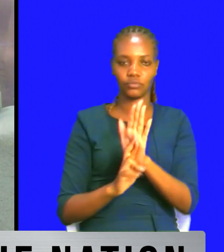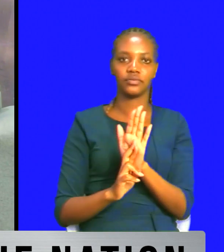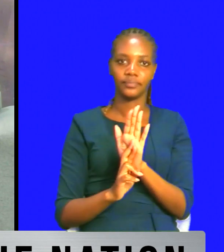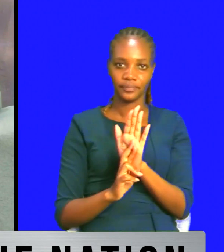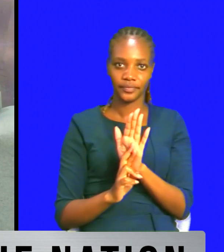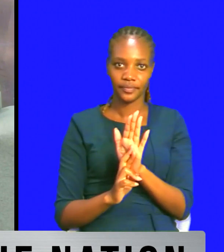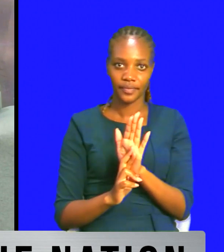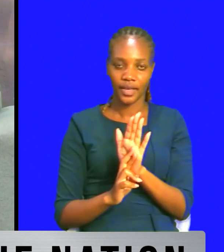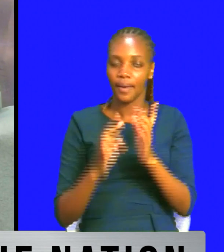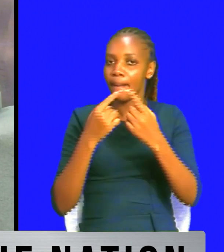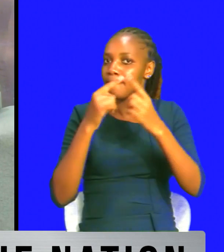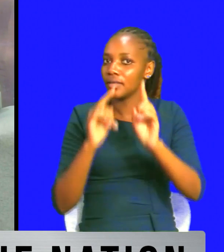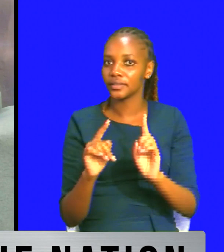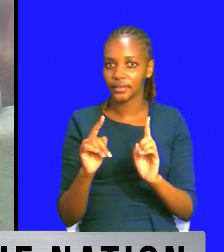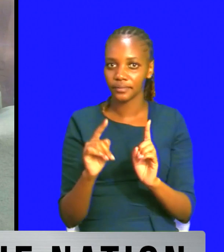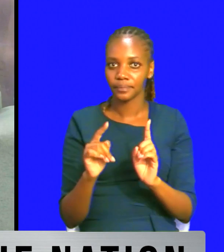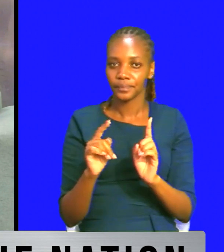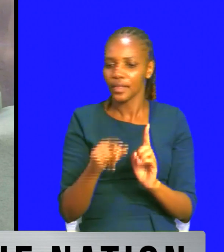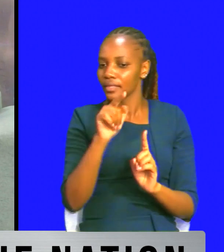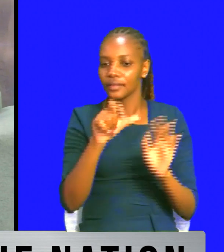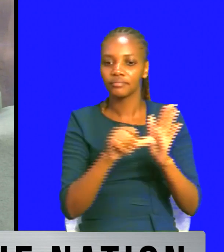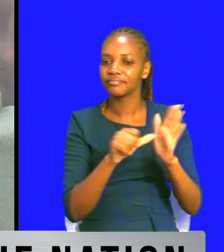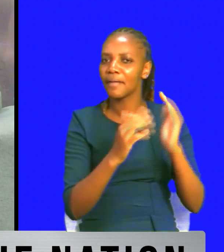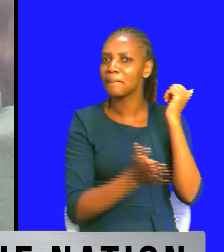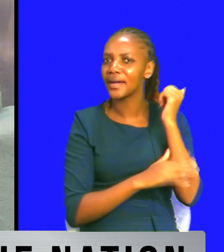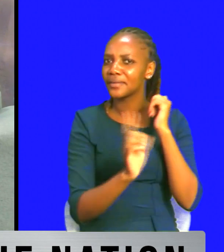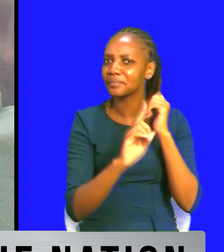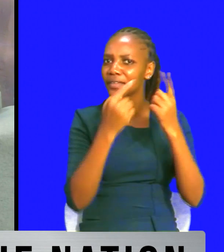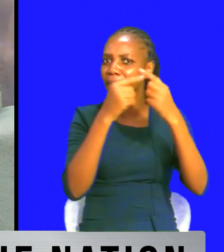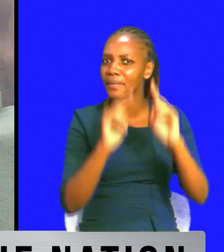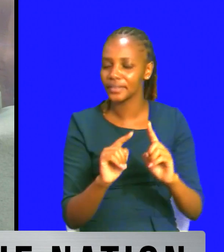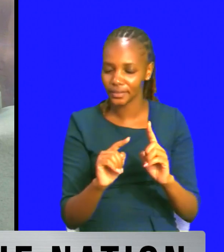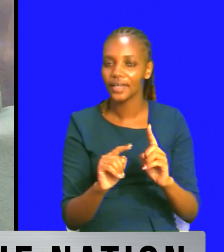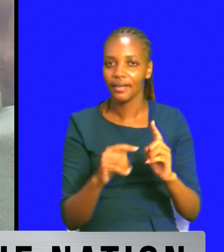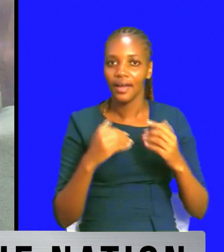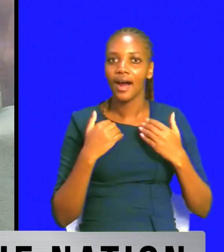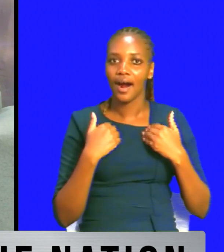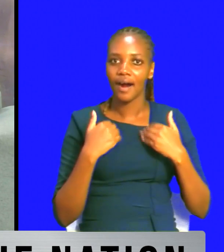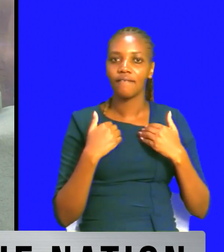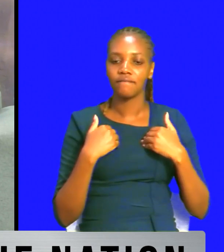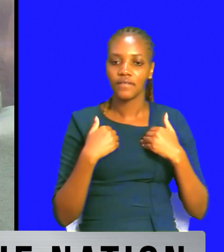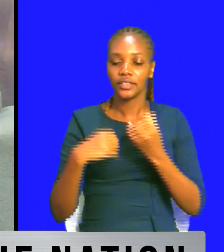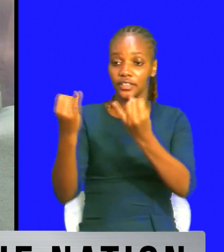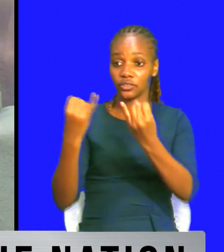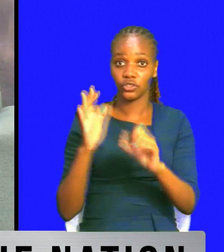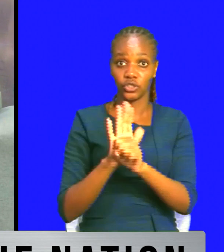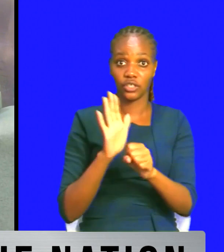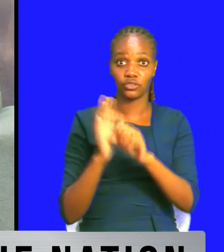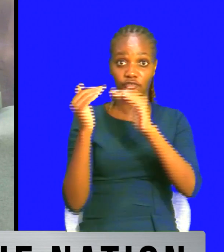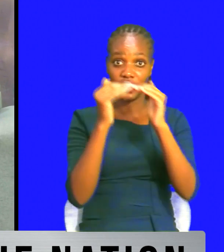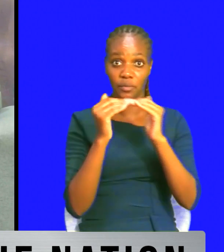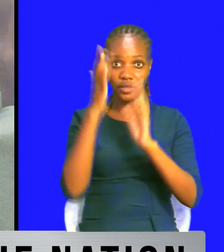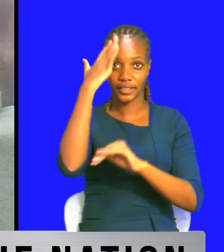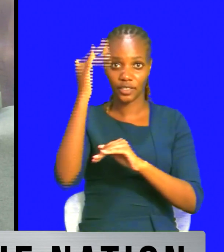Civil disobedience is not bad, really. It has moved the country. A lot of democracy has happened because of